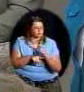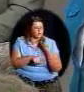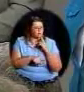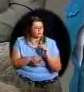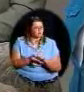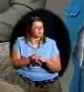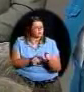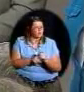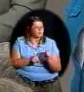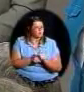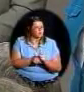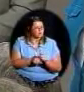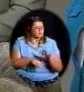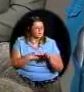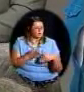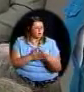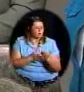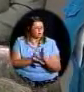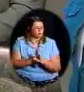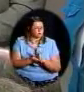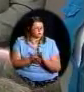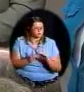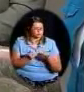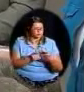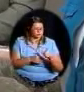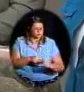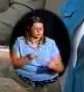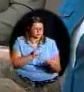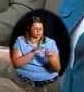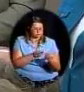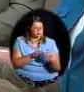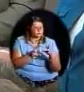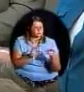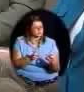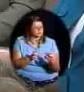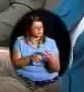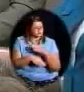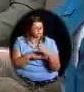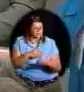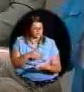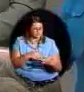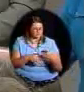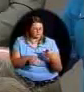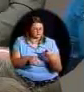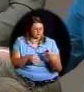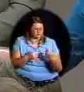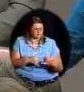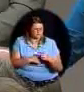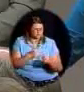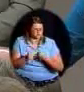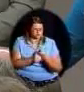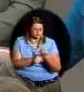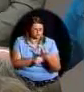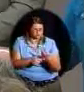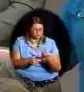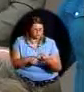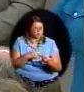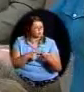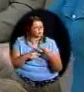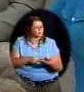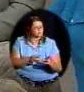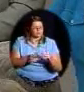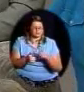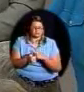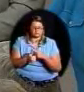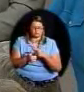school district in the state needs to address the issue by the end of this year in 3 ways. We need to have